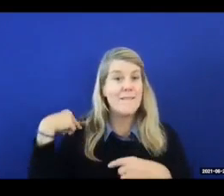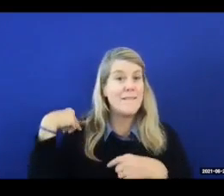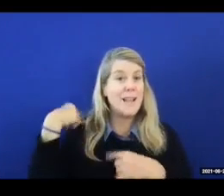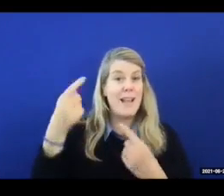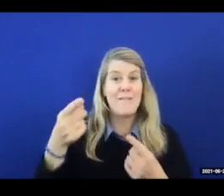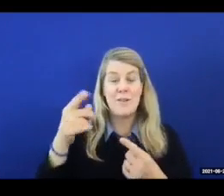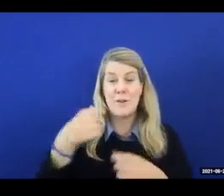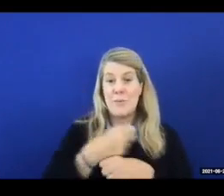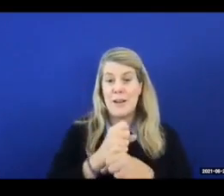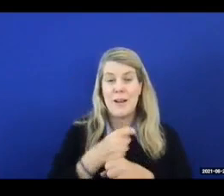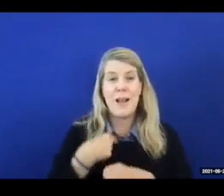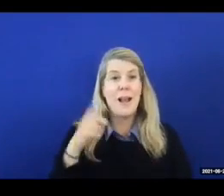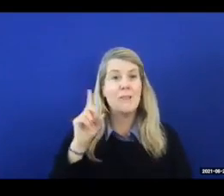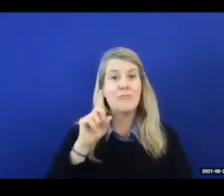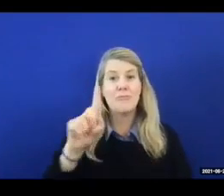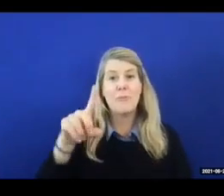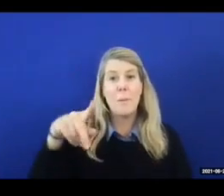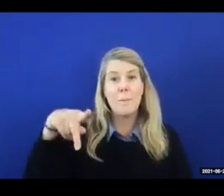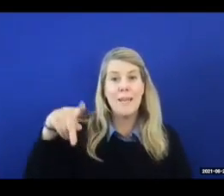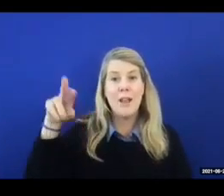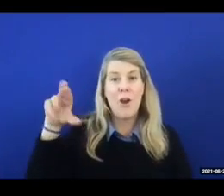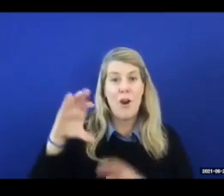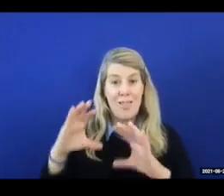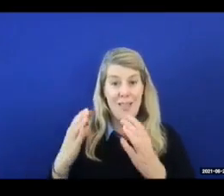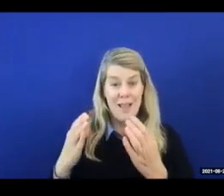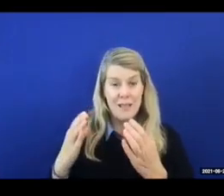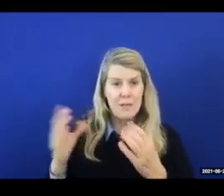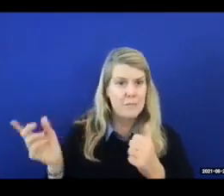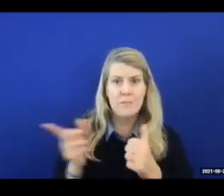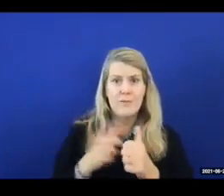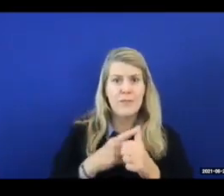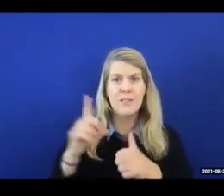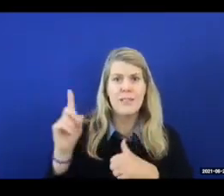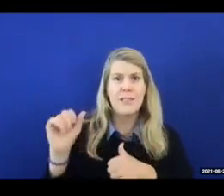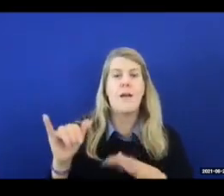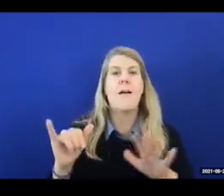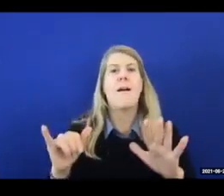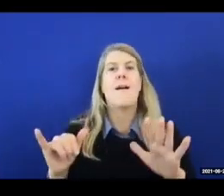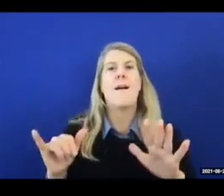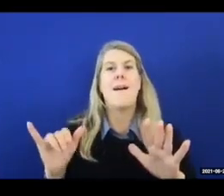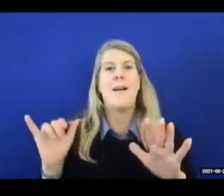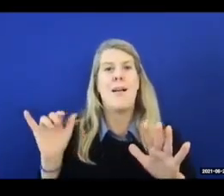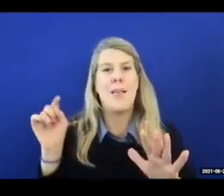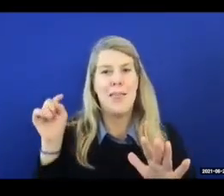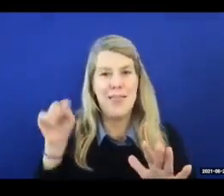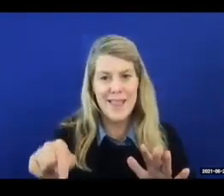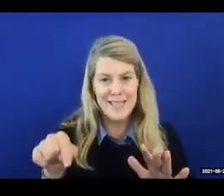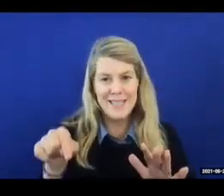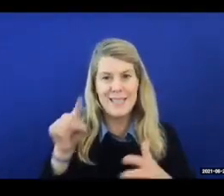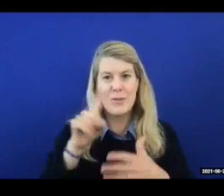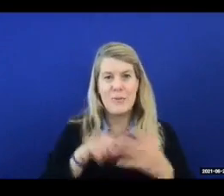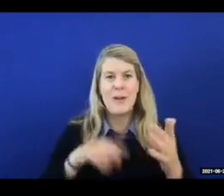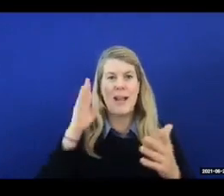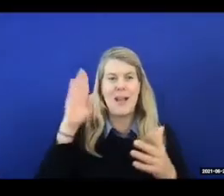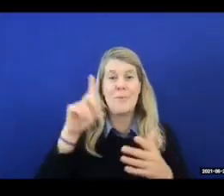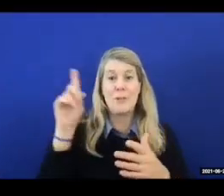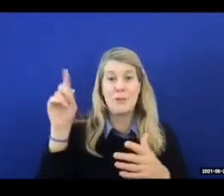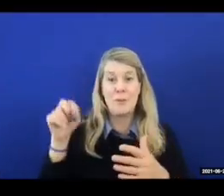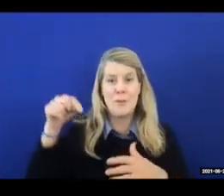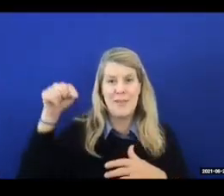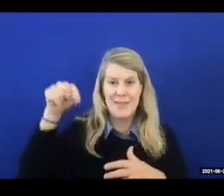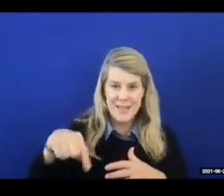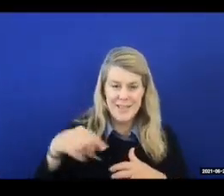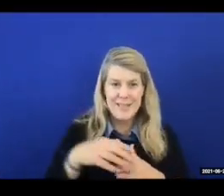I walked into a PR class, and from the first day, I said, oh, this is what I'm gonna do. Like, this